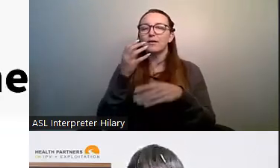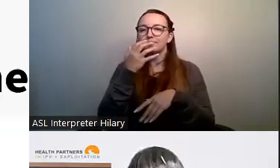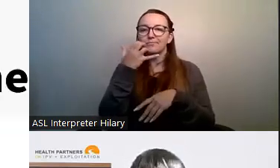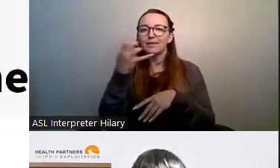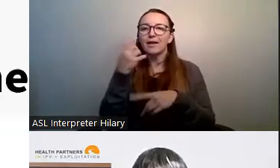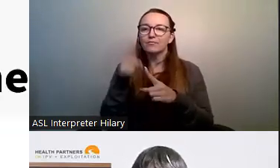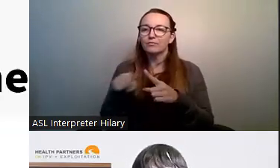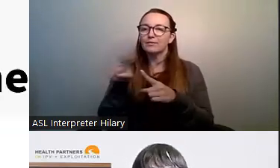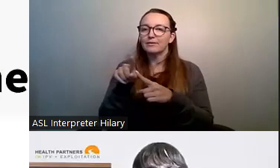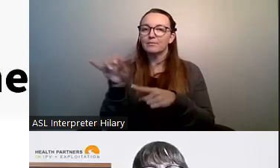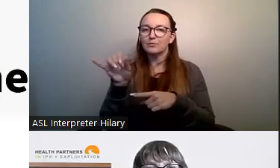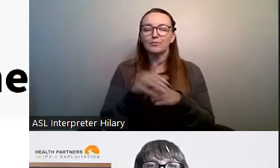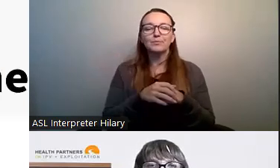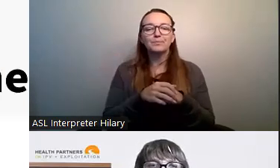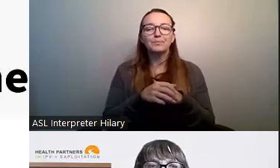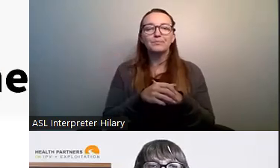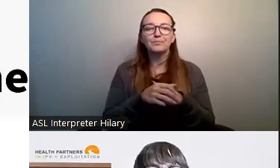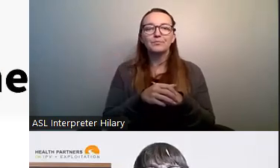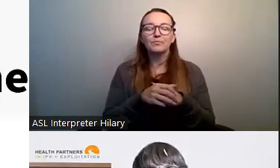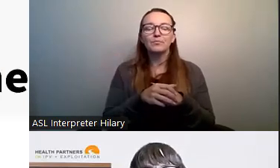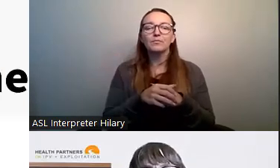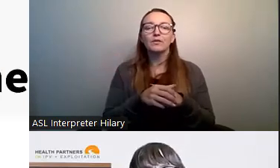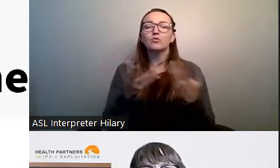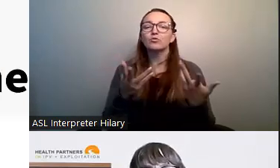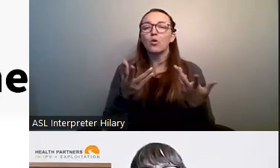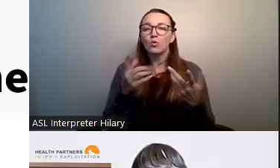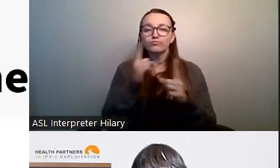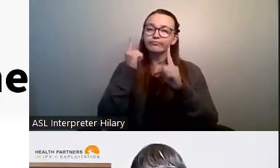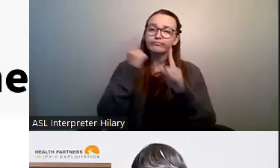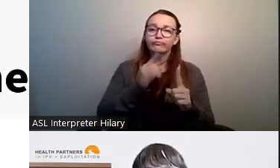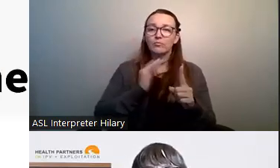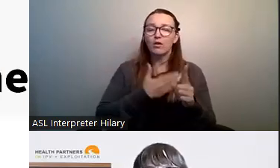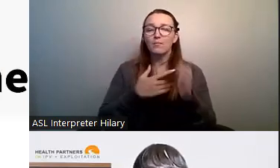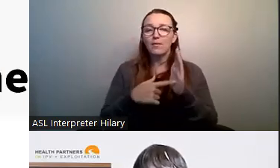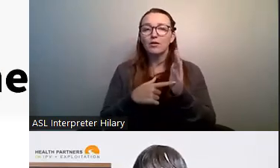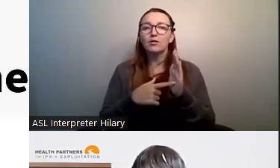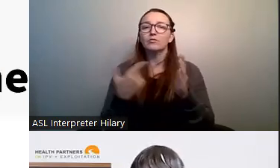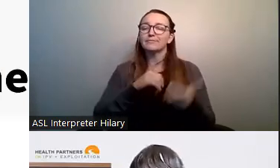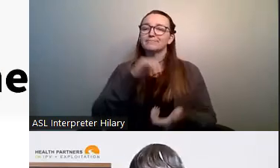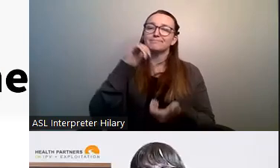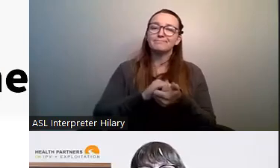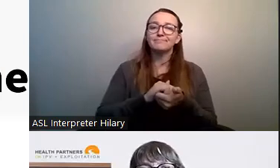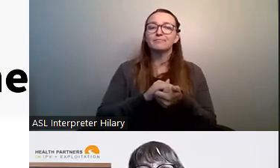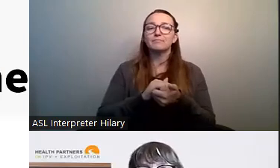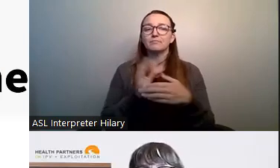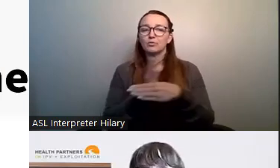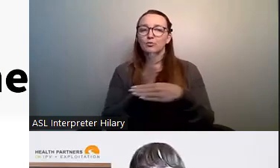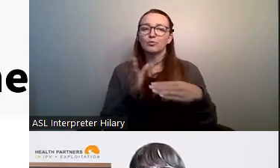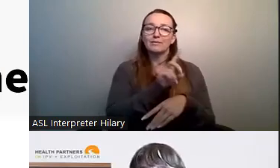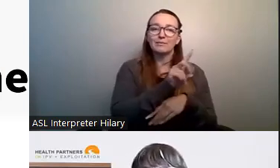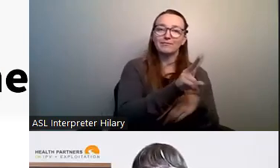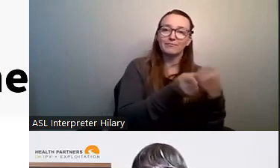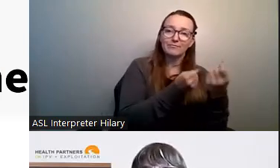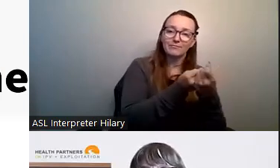So the heart of our model is building these partnerships between domestic violence programs and community health centers. On the